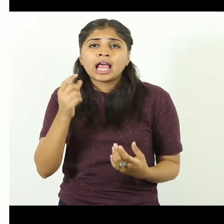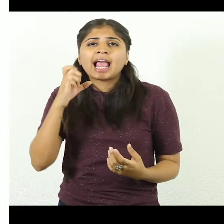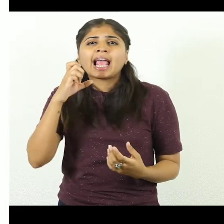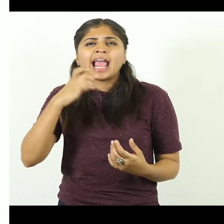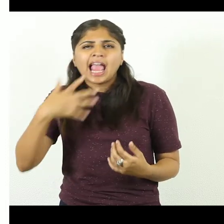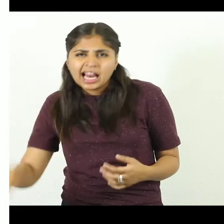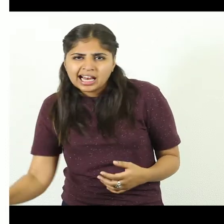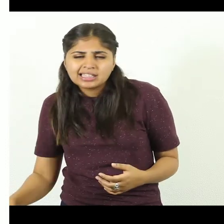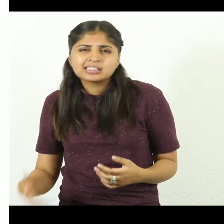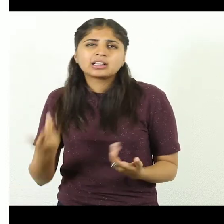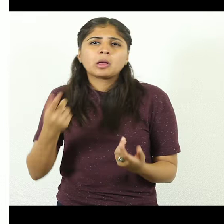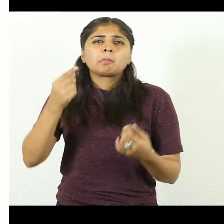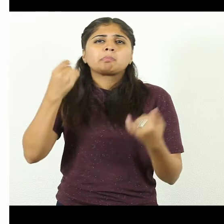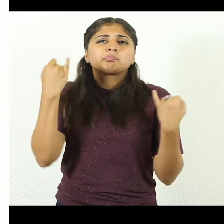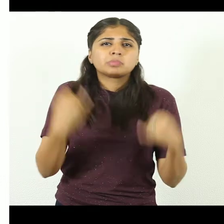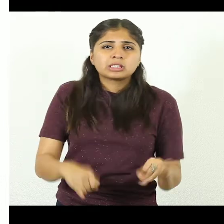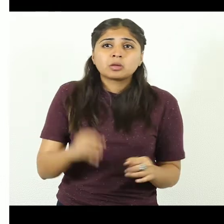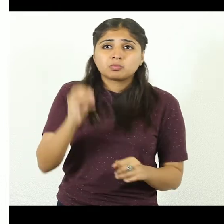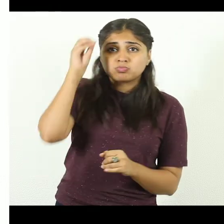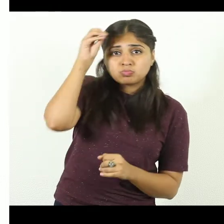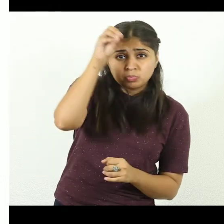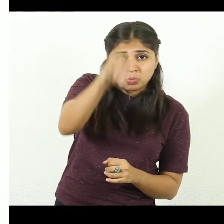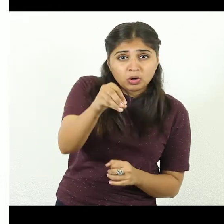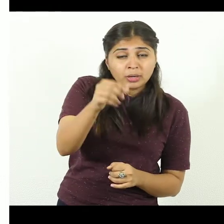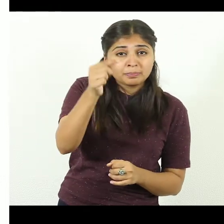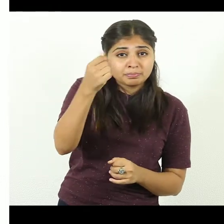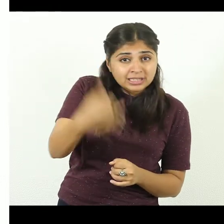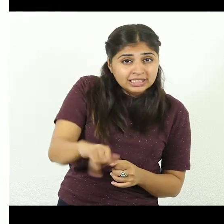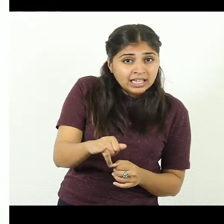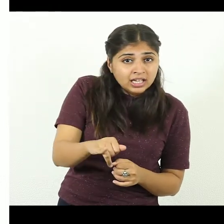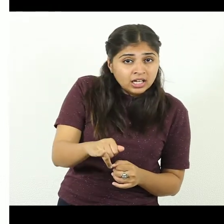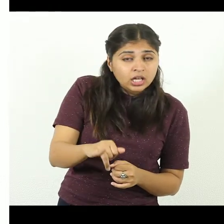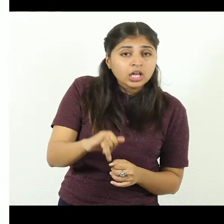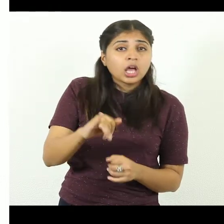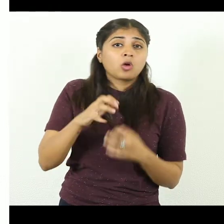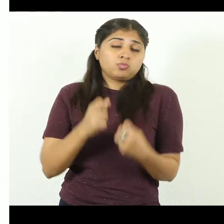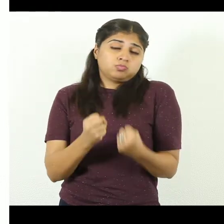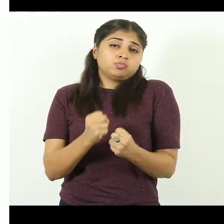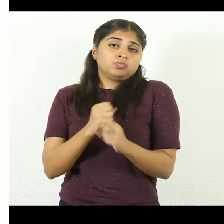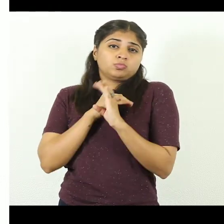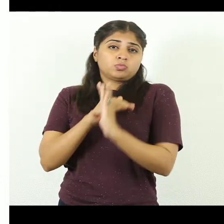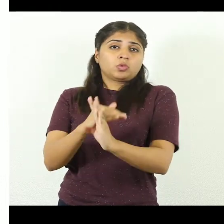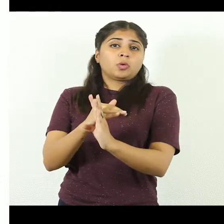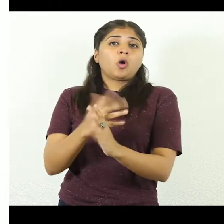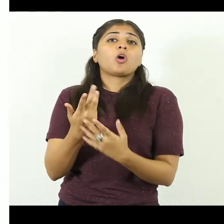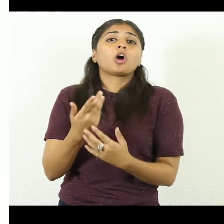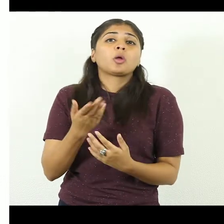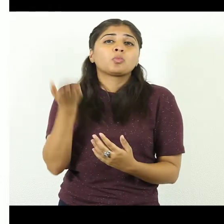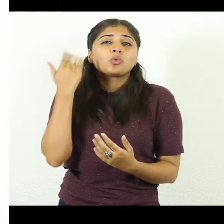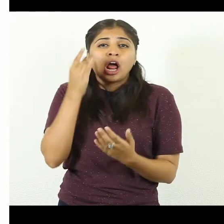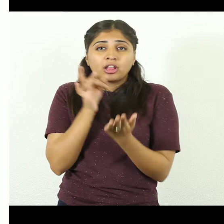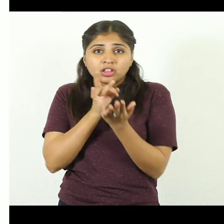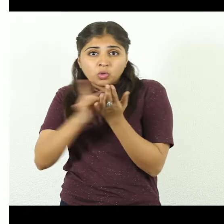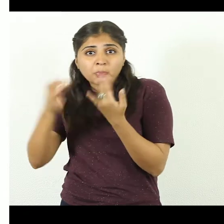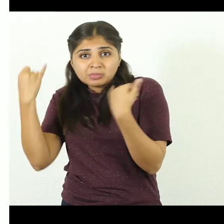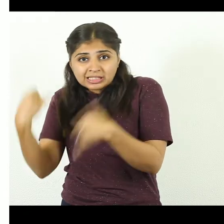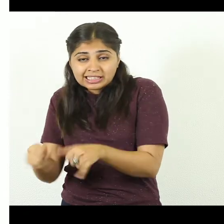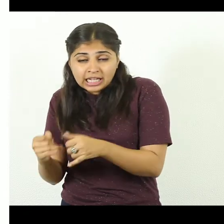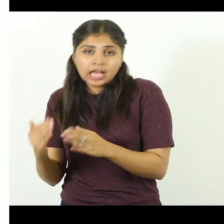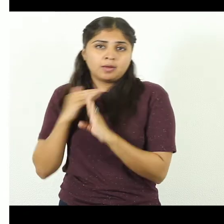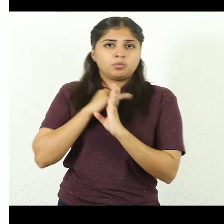an inexperienced or careless user to input a bad value into a data field